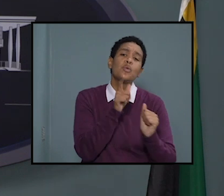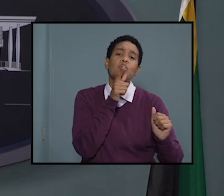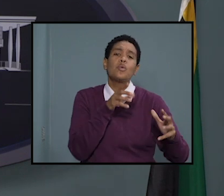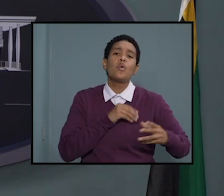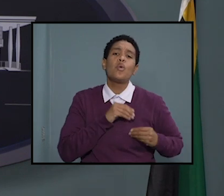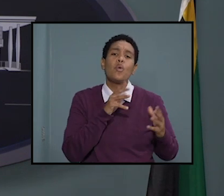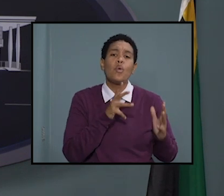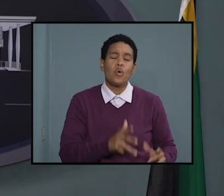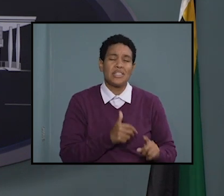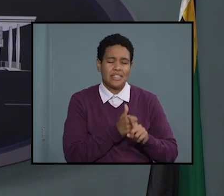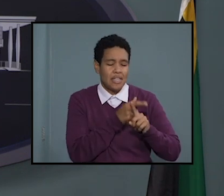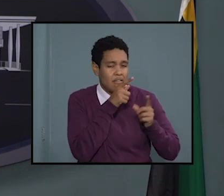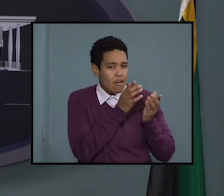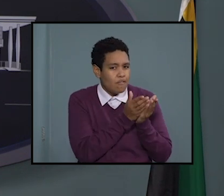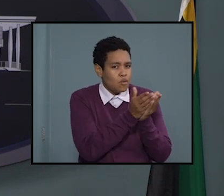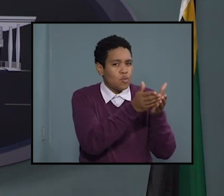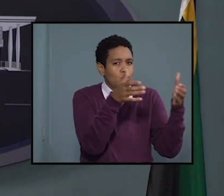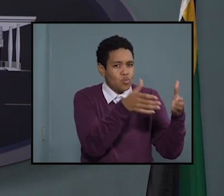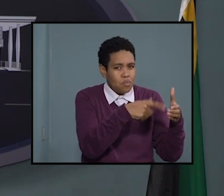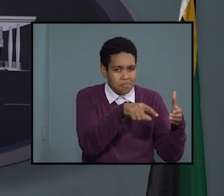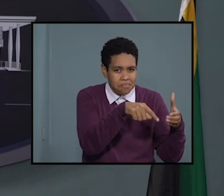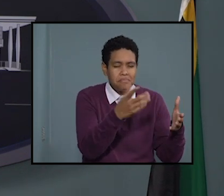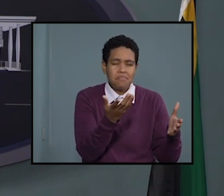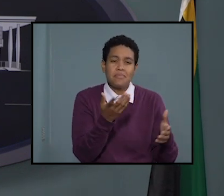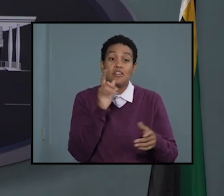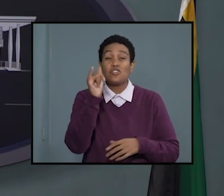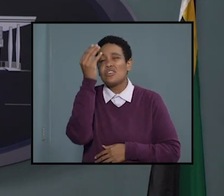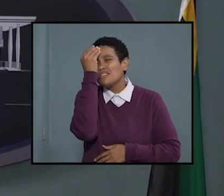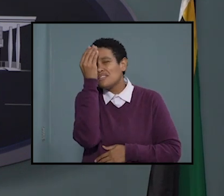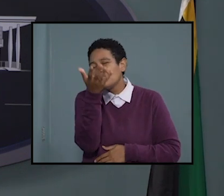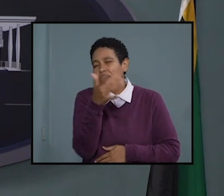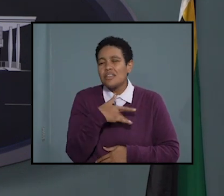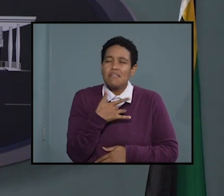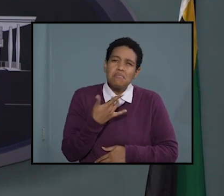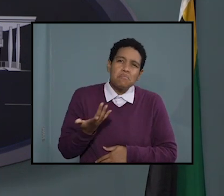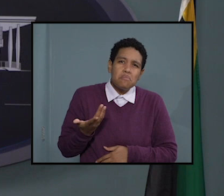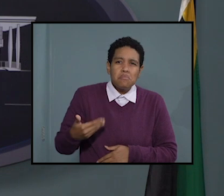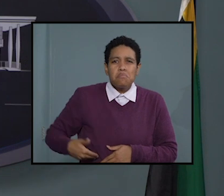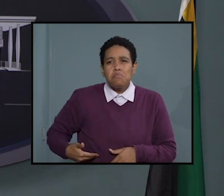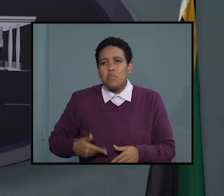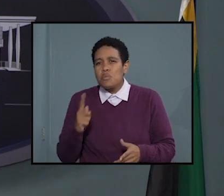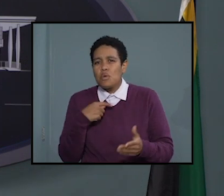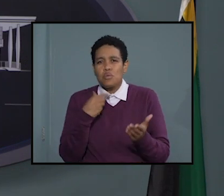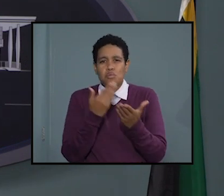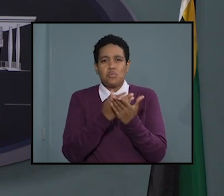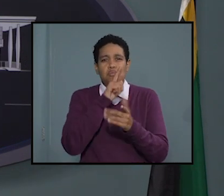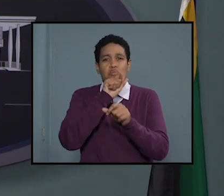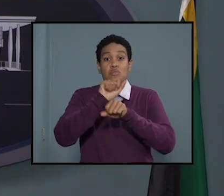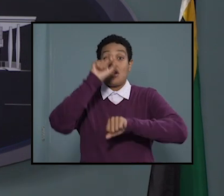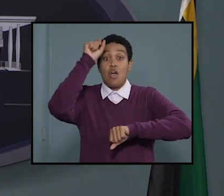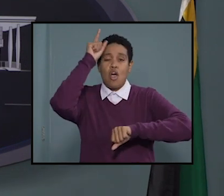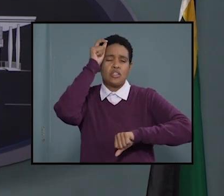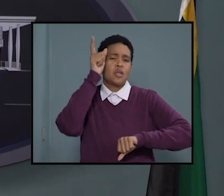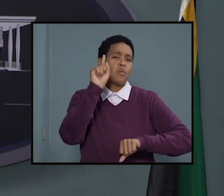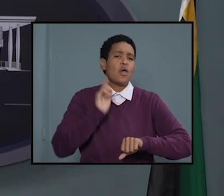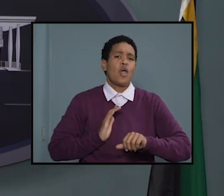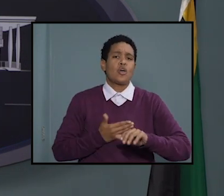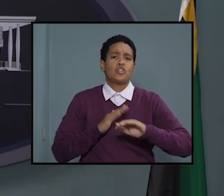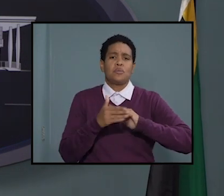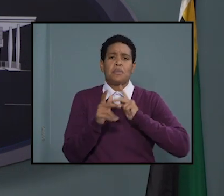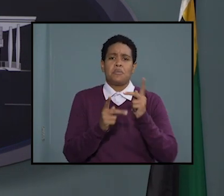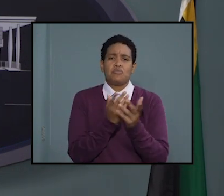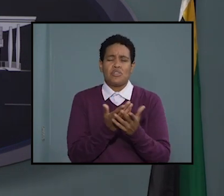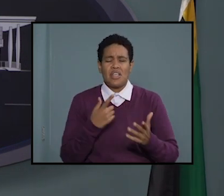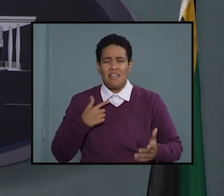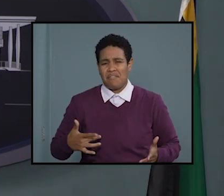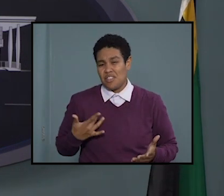owners of the cruise lines. And just to give you a sense of where we are in terms of understanding where our Jamaicans are, because I